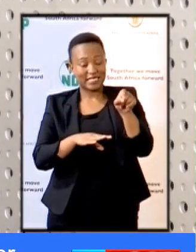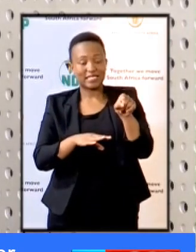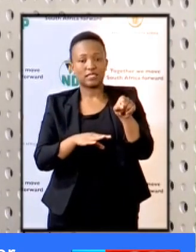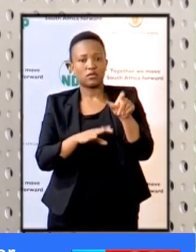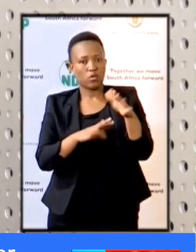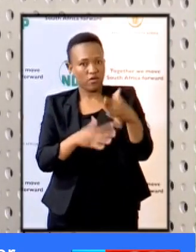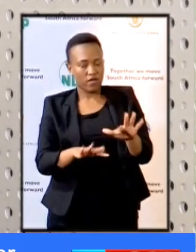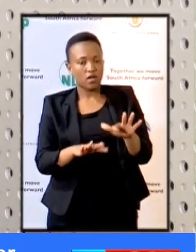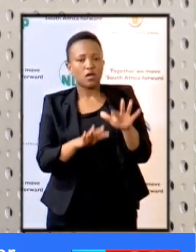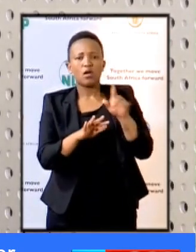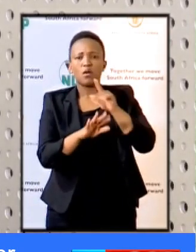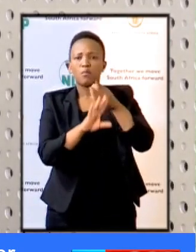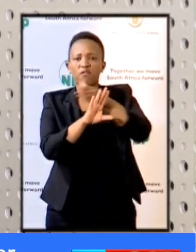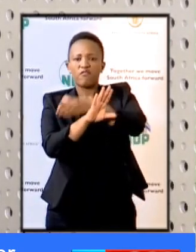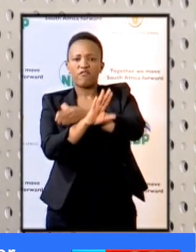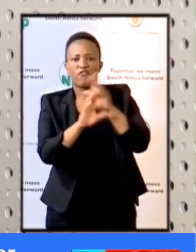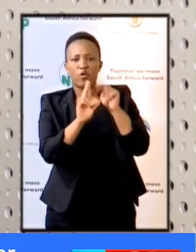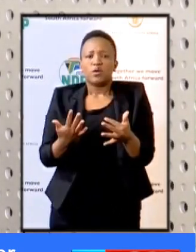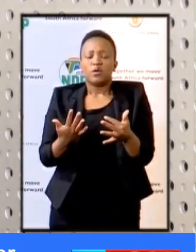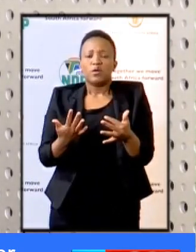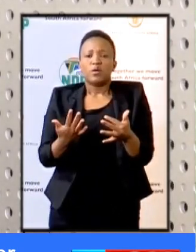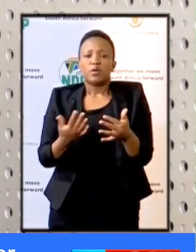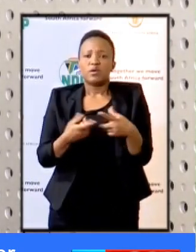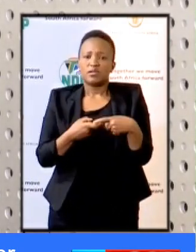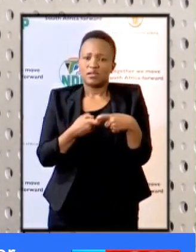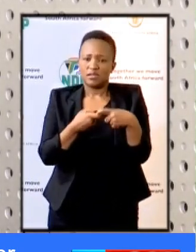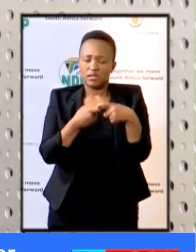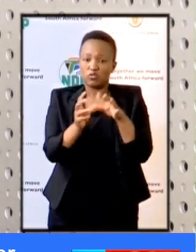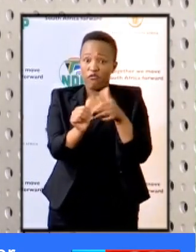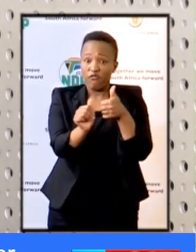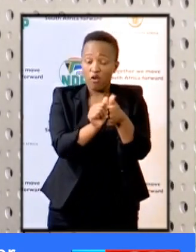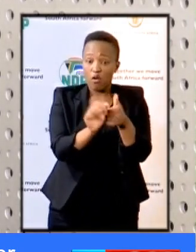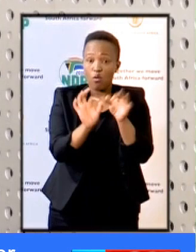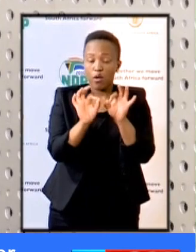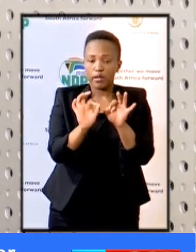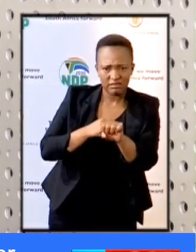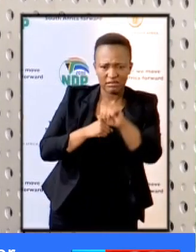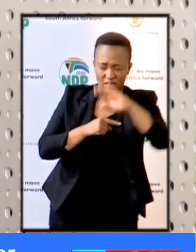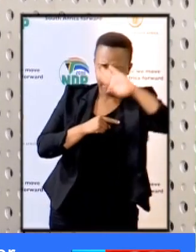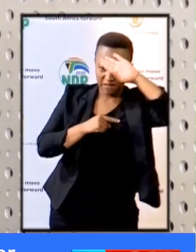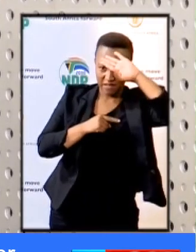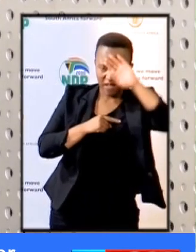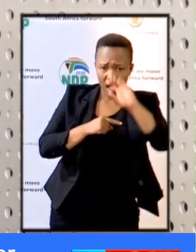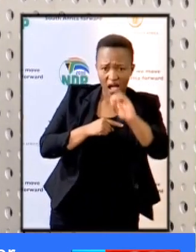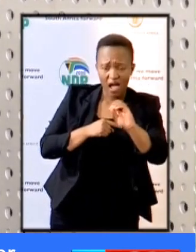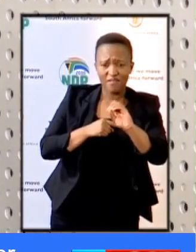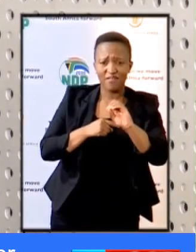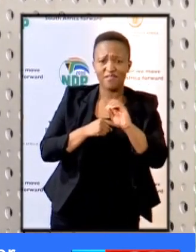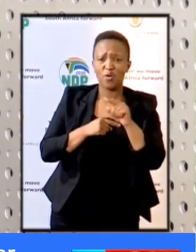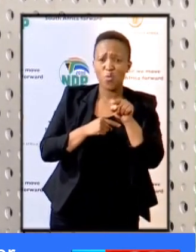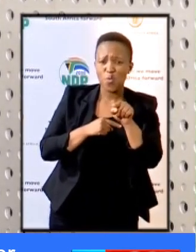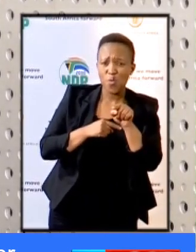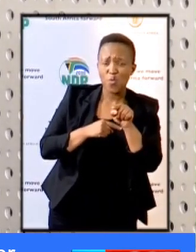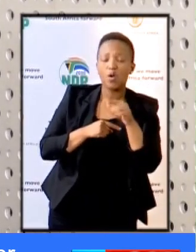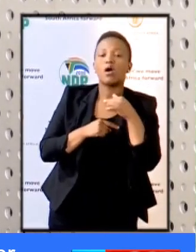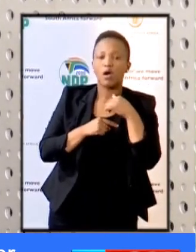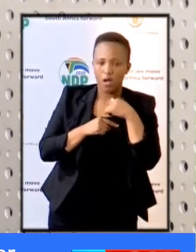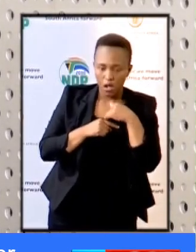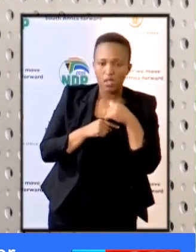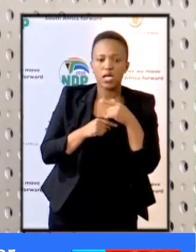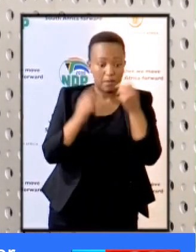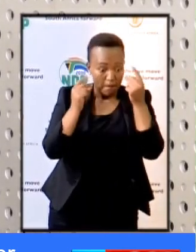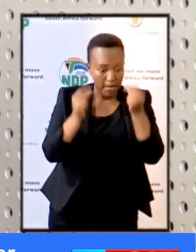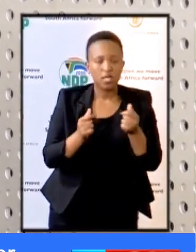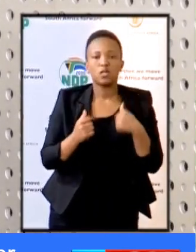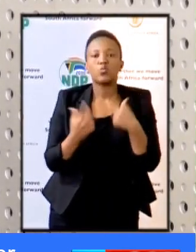discussed in the subjected to verification, the raised temperature, immediately how do we respond? So we have to align also our